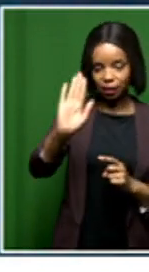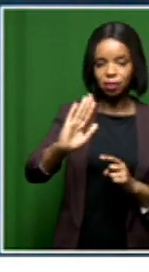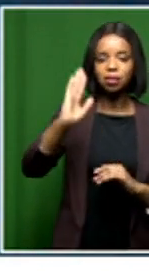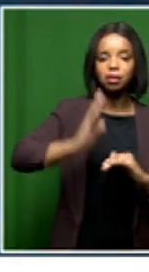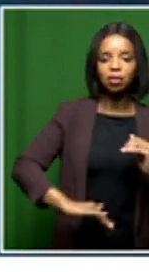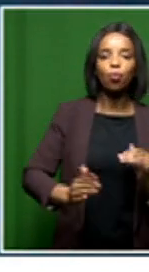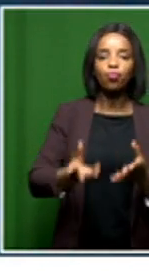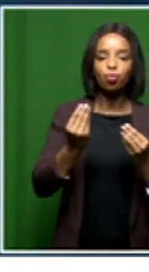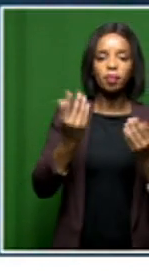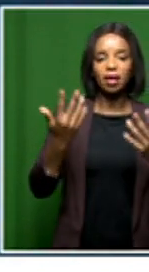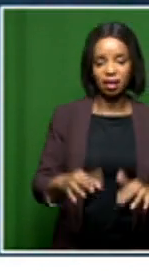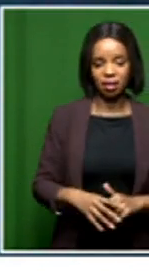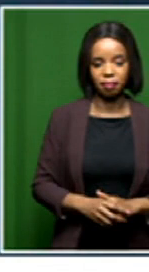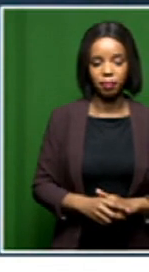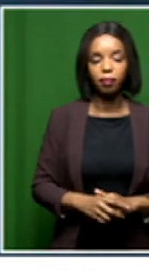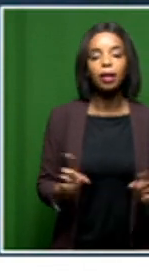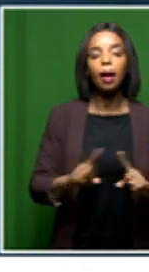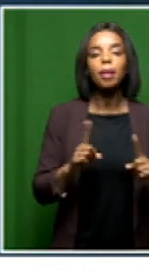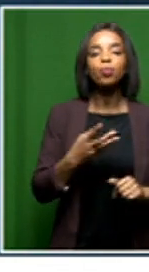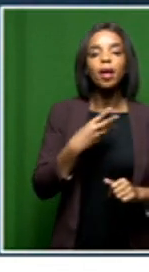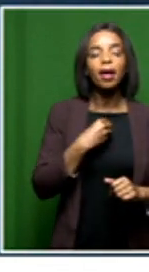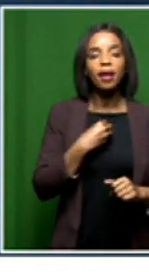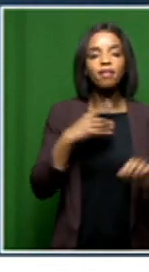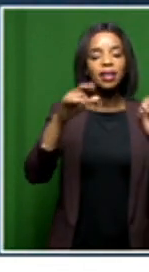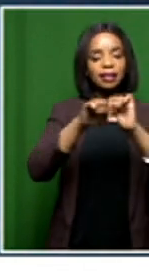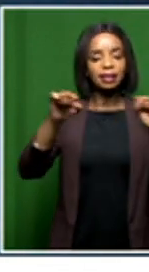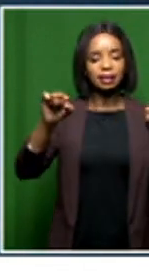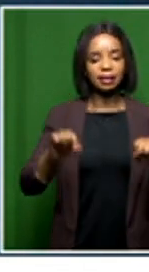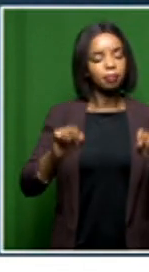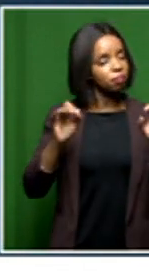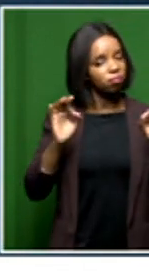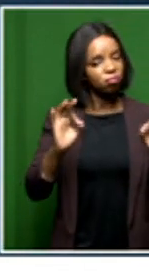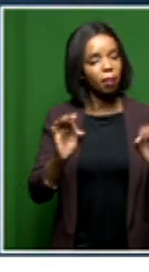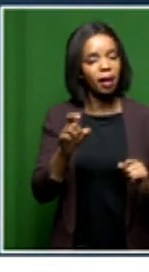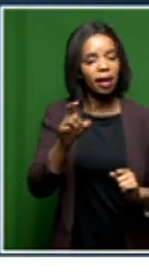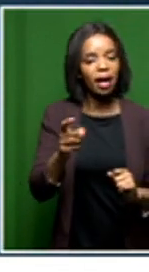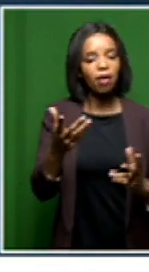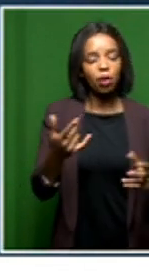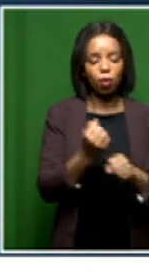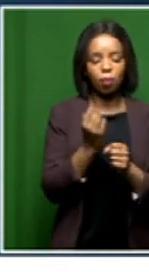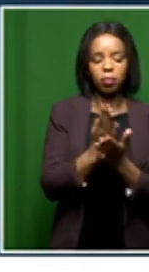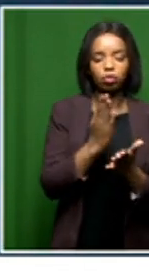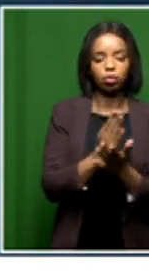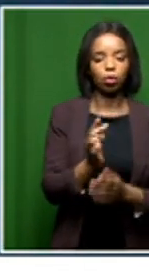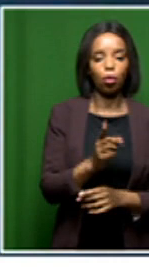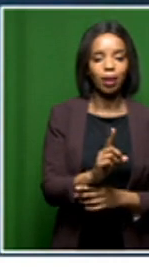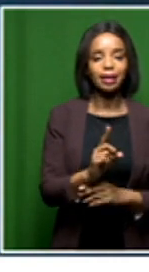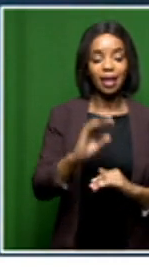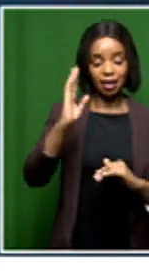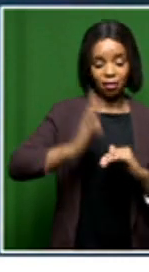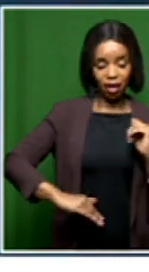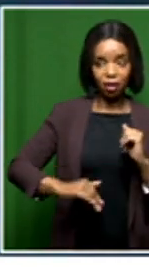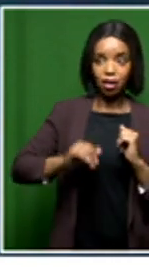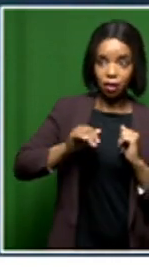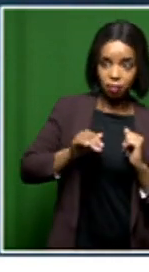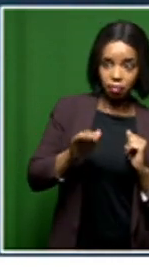quite a reliable system of ensuring that these infringements do receive or do get to arrive to the infringers. And if, for